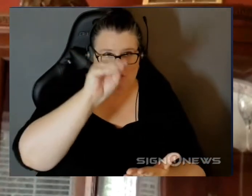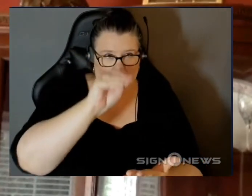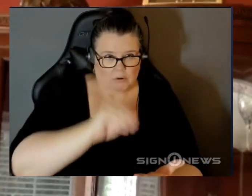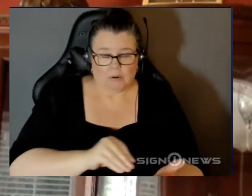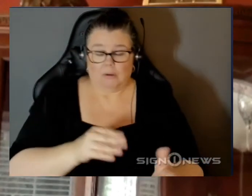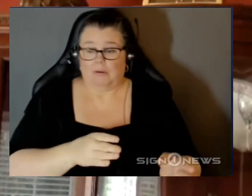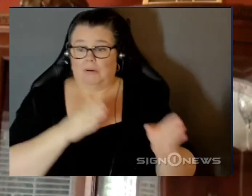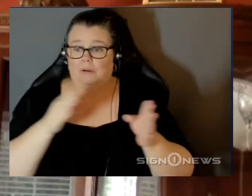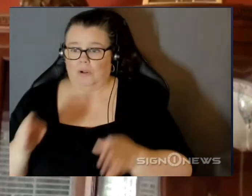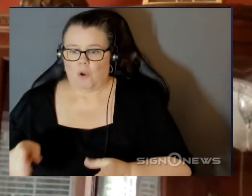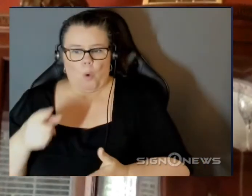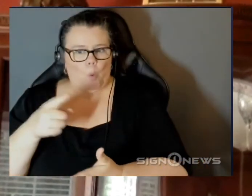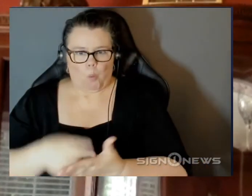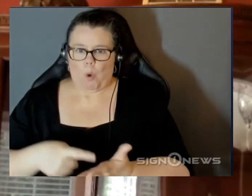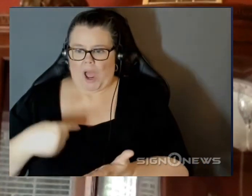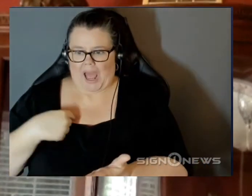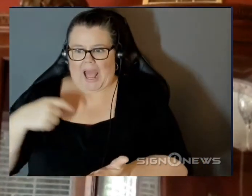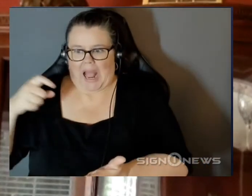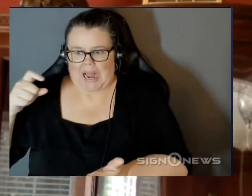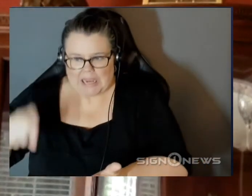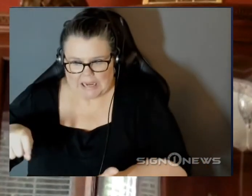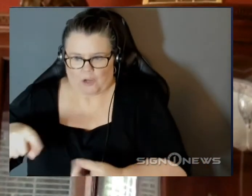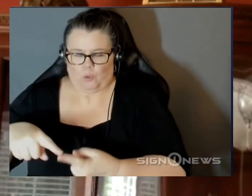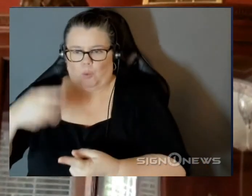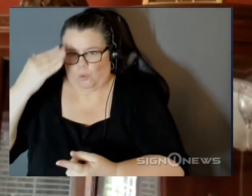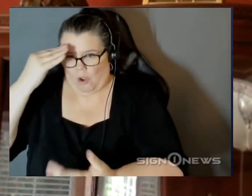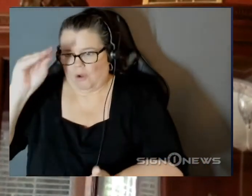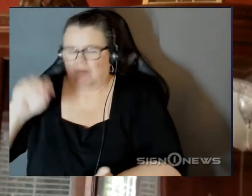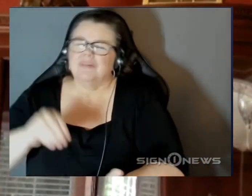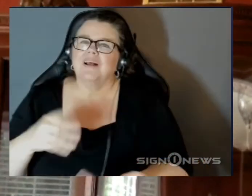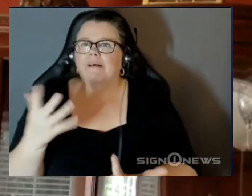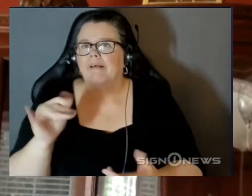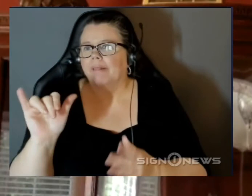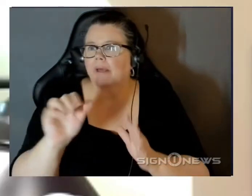his, for example, his public benefits.